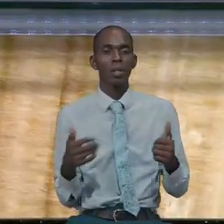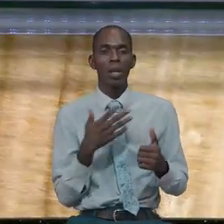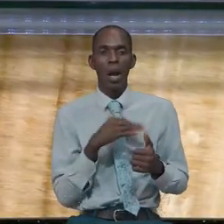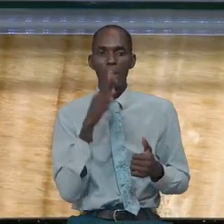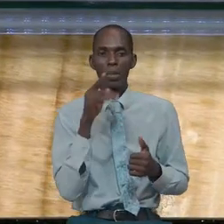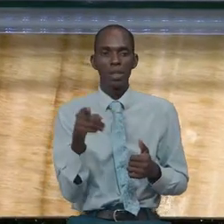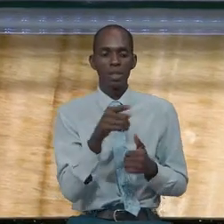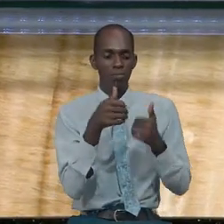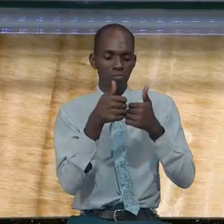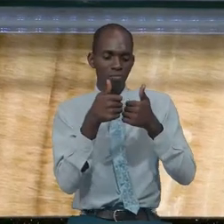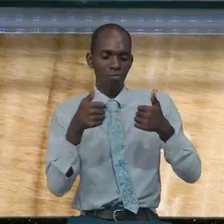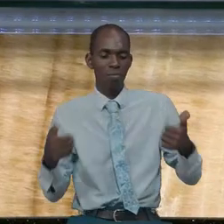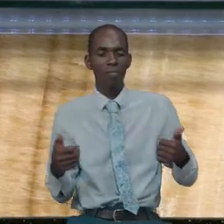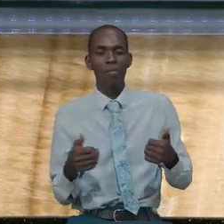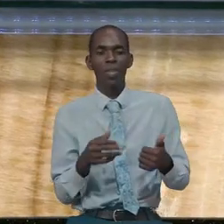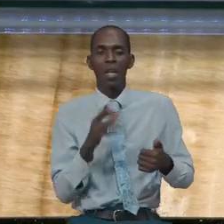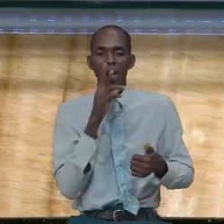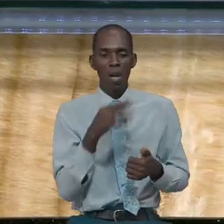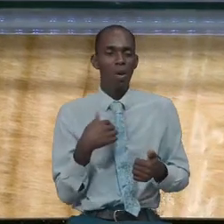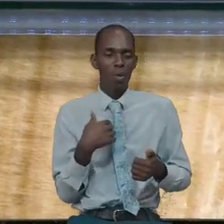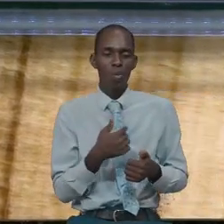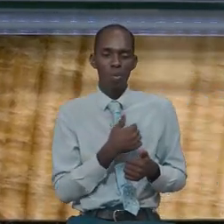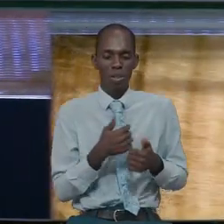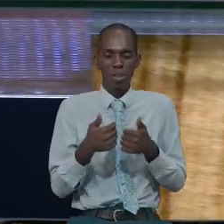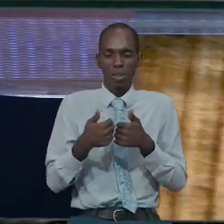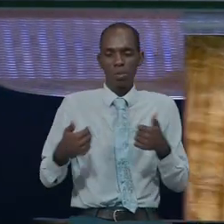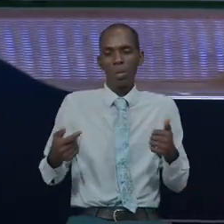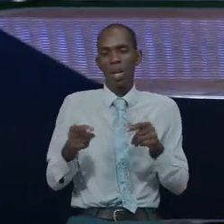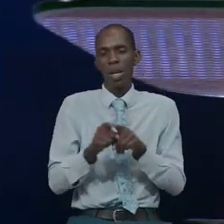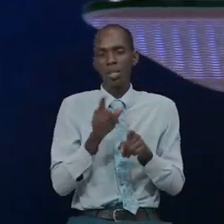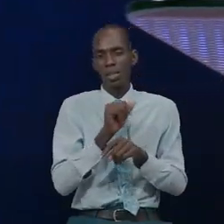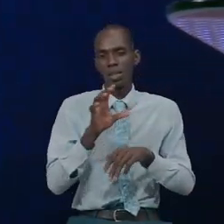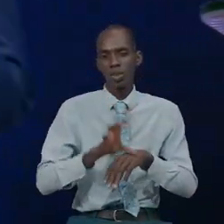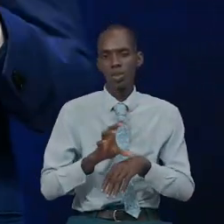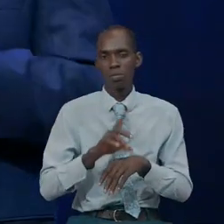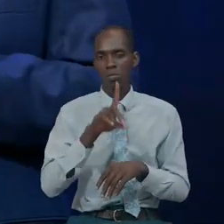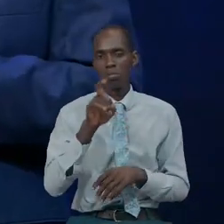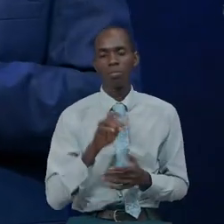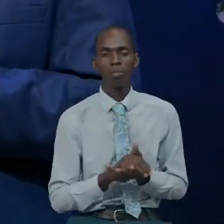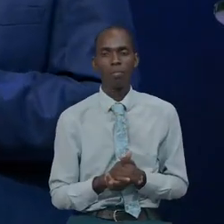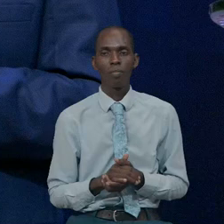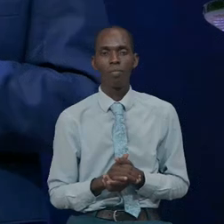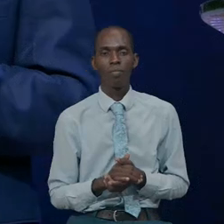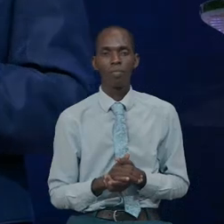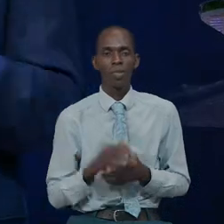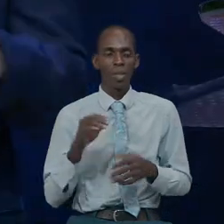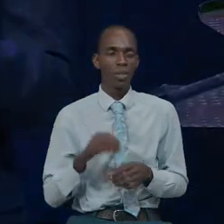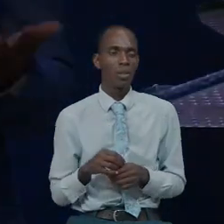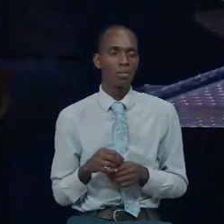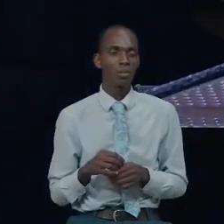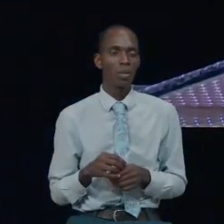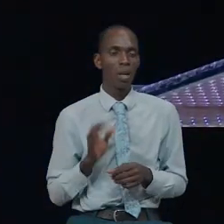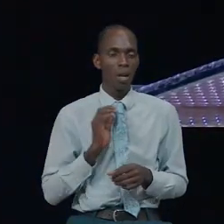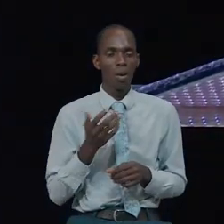ye separate. Are we still separate as a church? In our practice, in